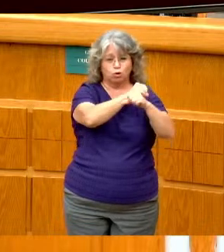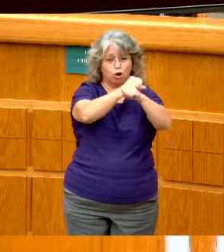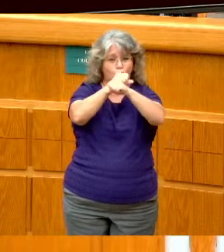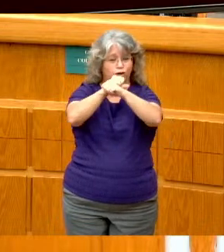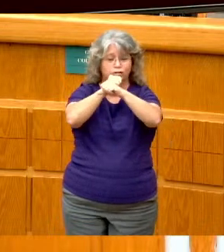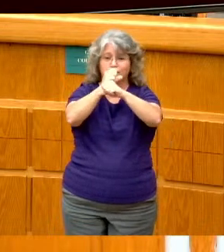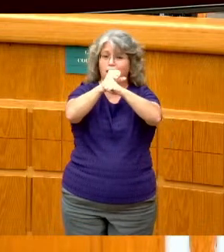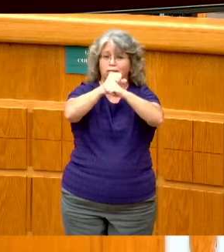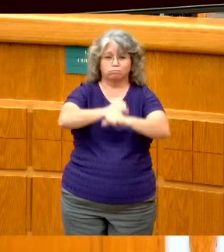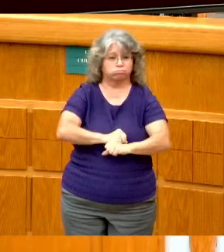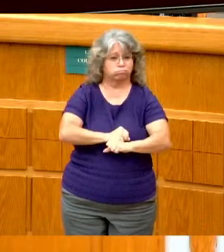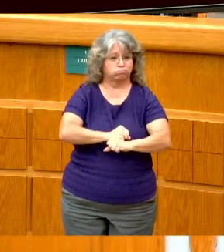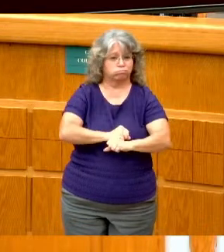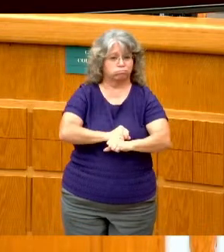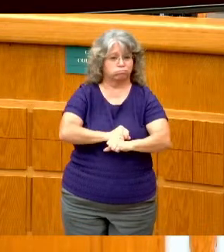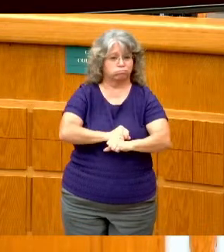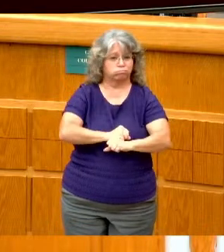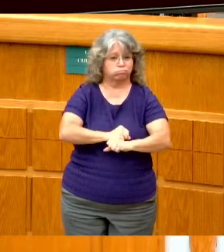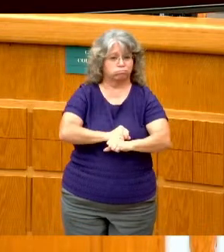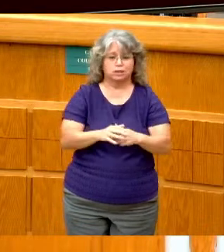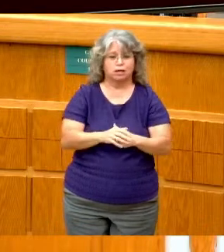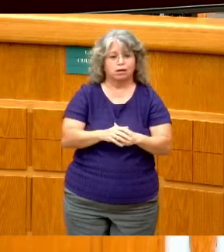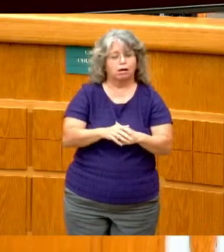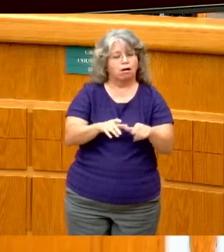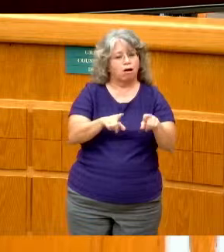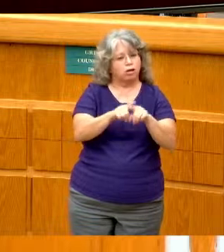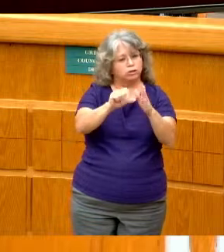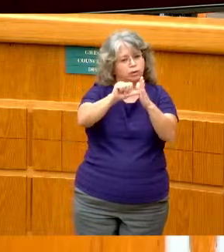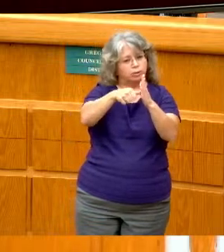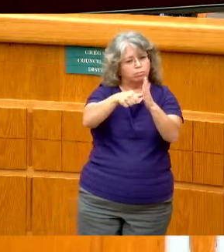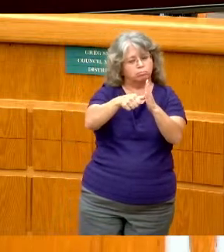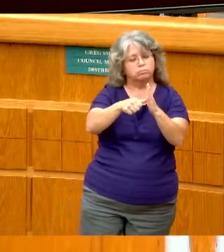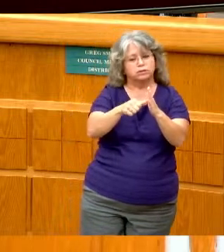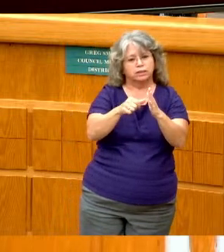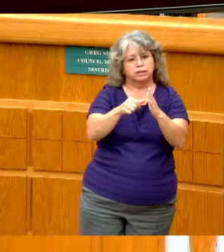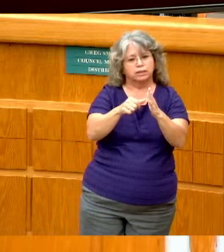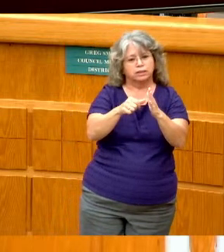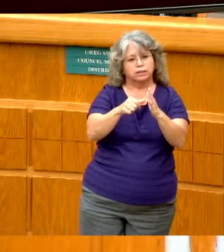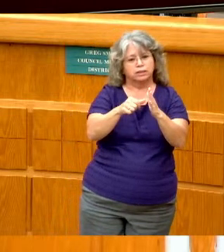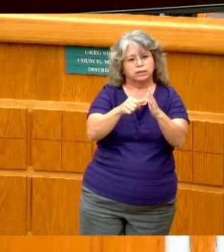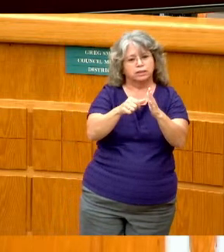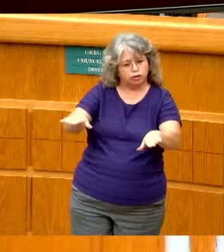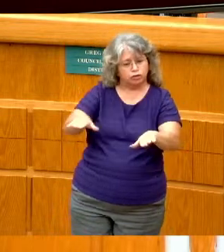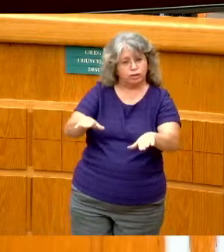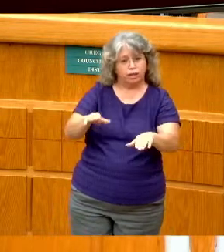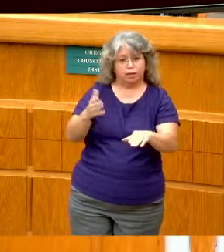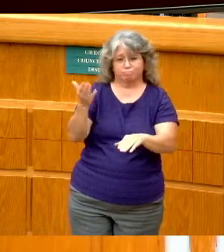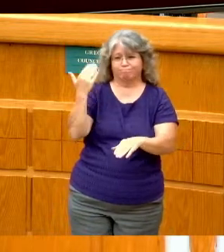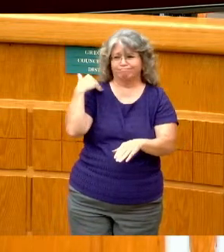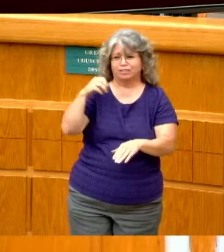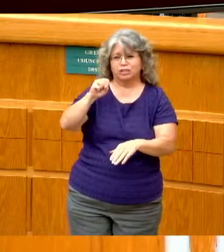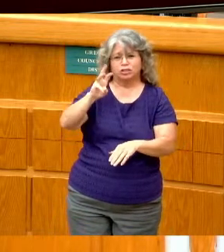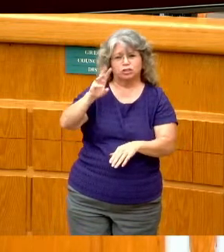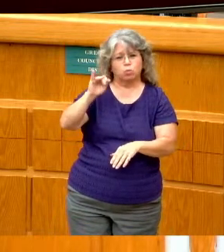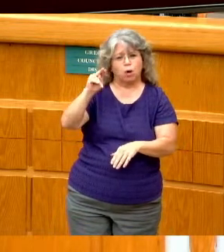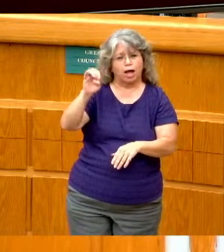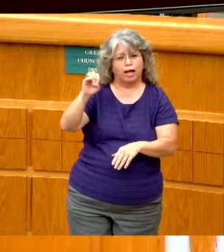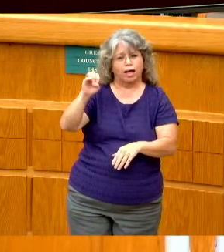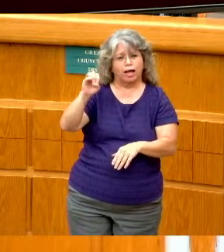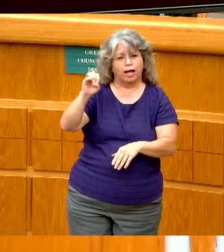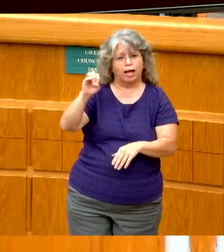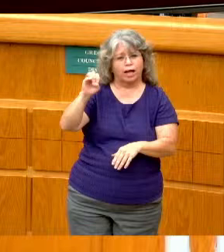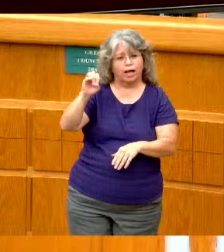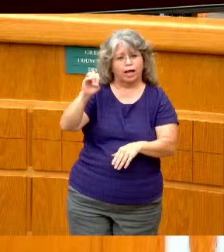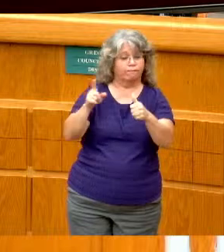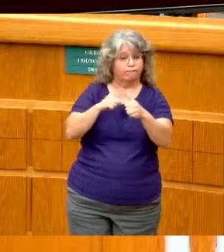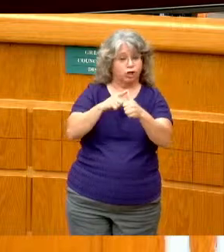an eye on your children. With swine flu, the first wave affected adults, and then later affected